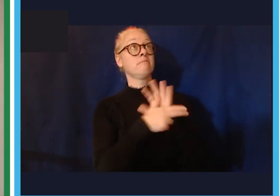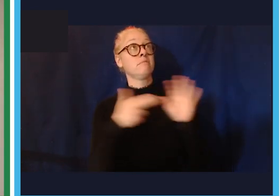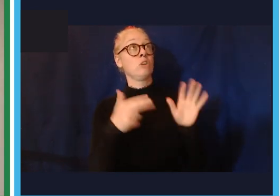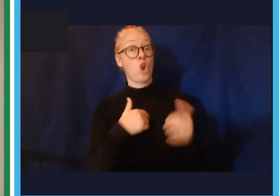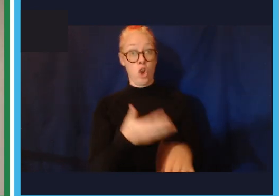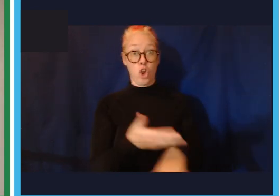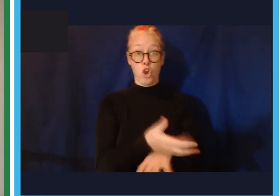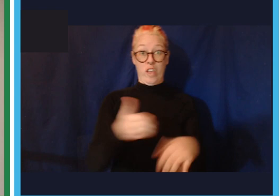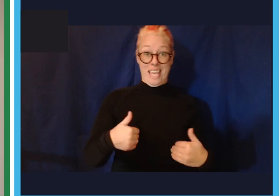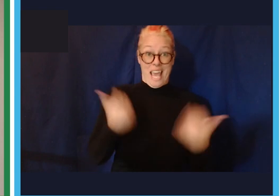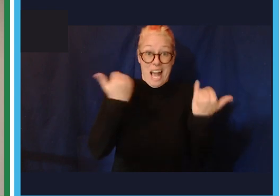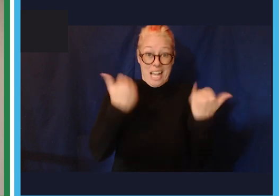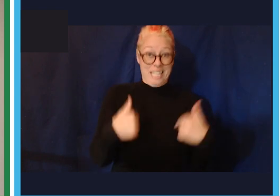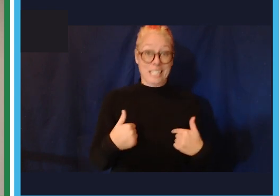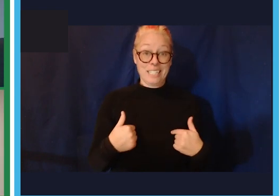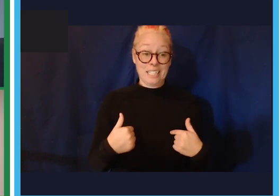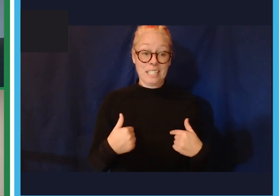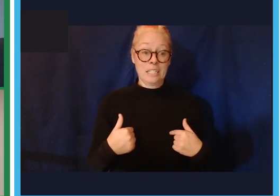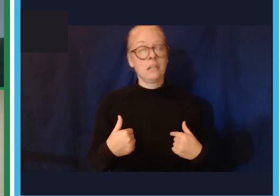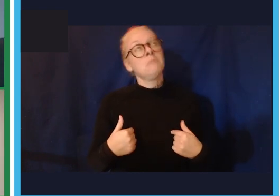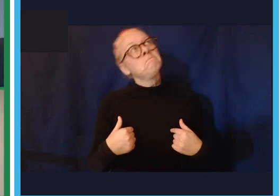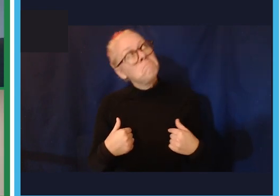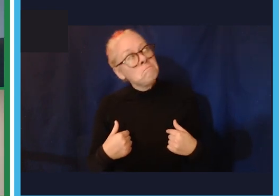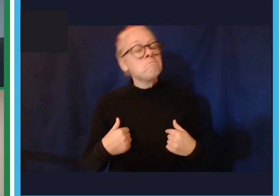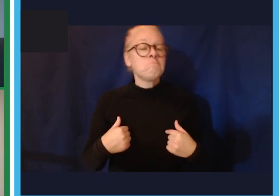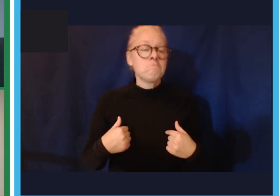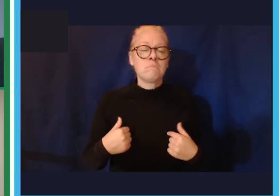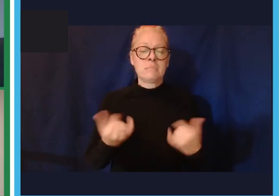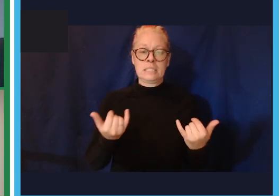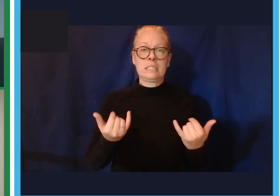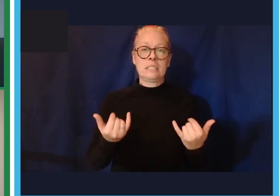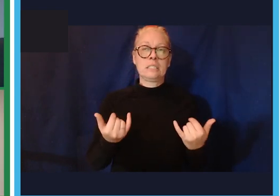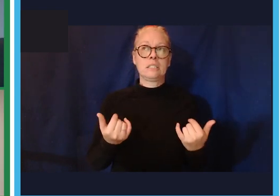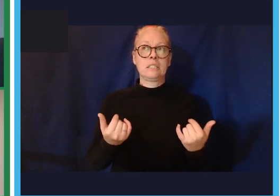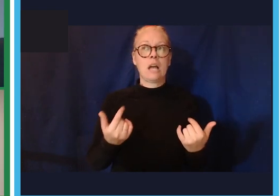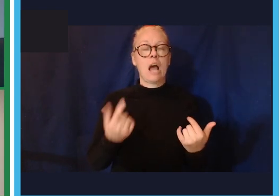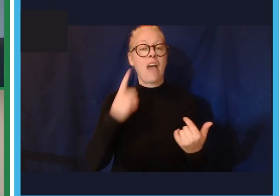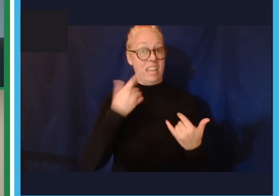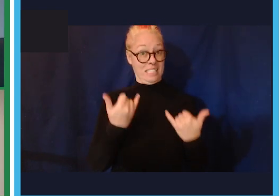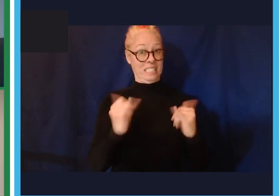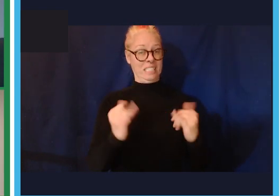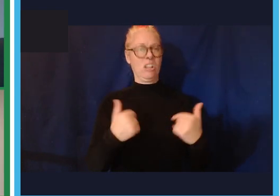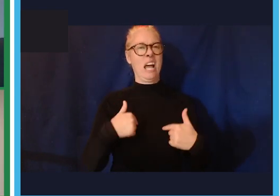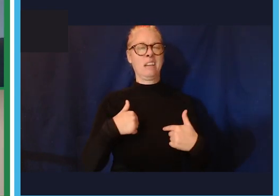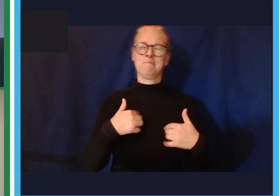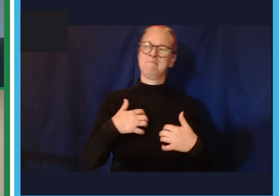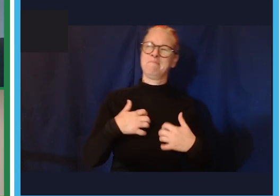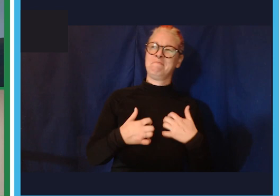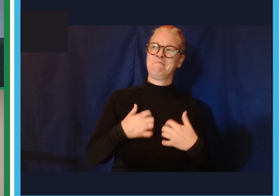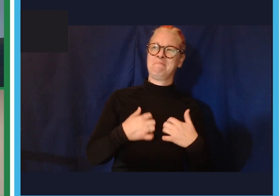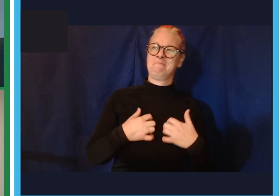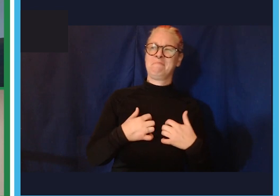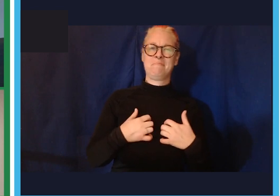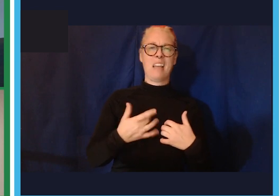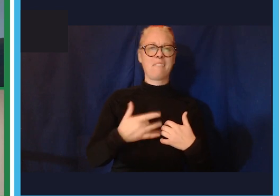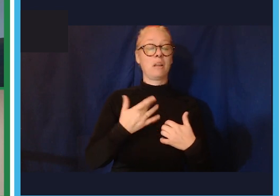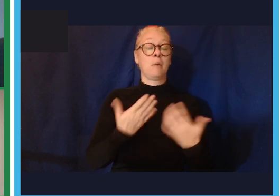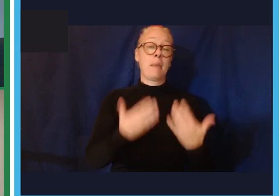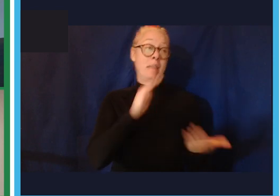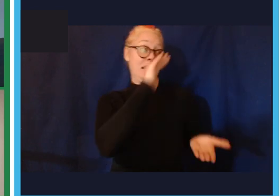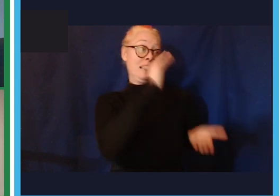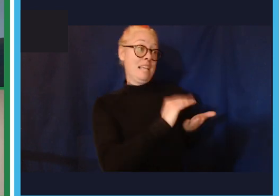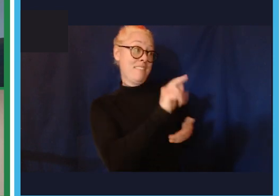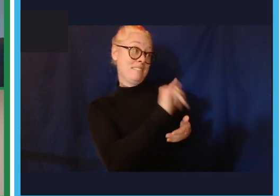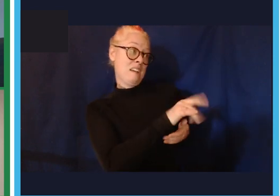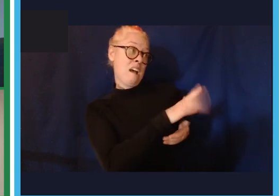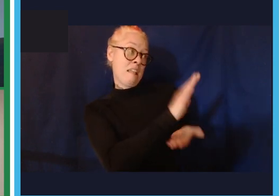thoughts absolutely, that I think it still felt very much like a relief even at such a young age. I remember